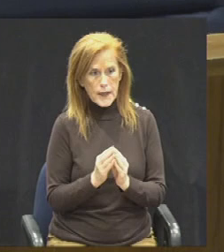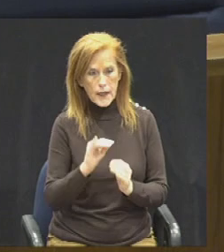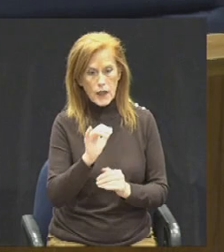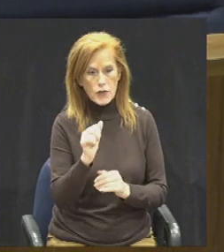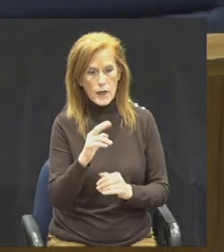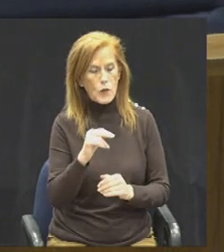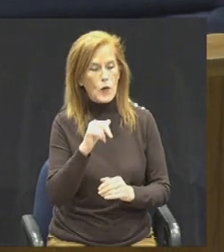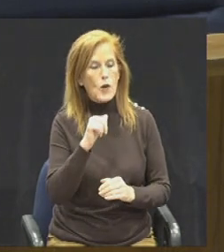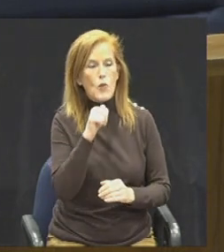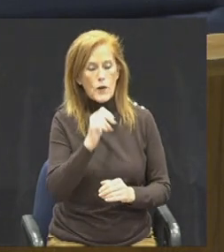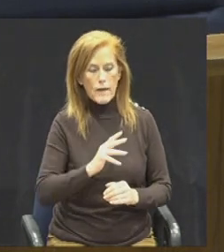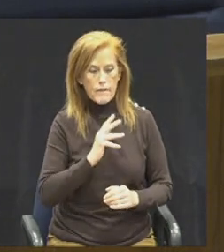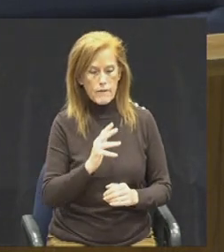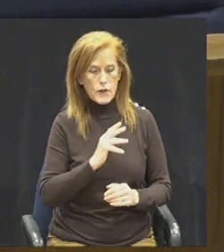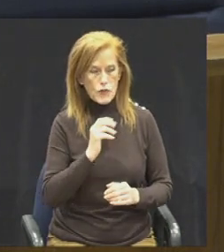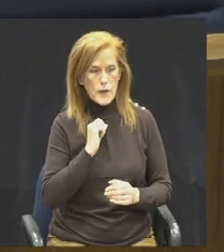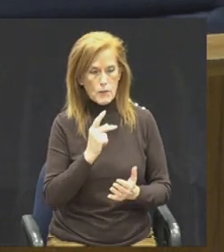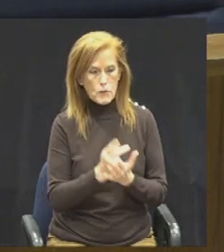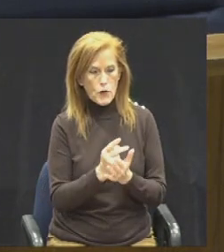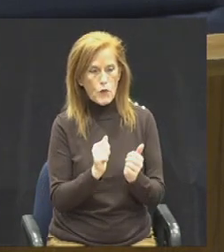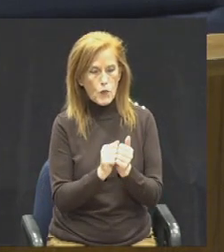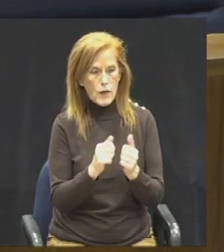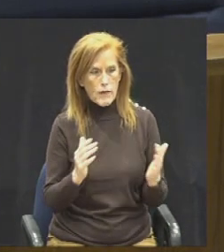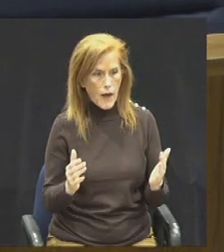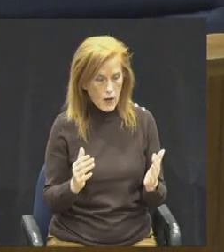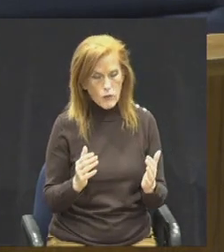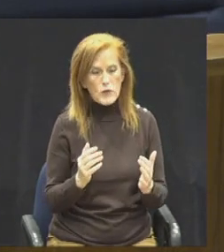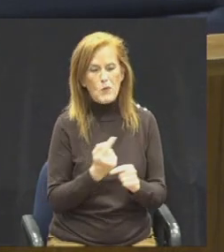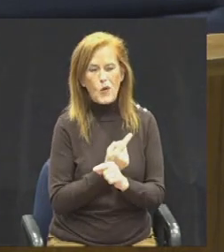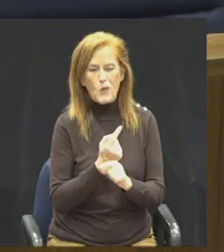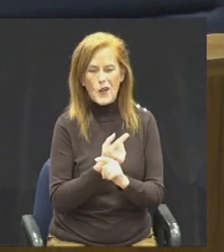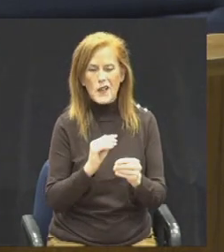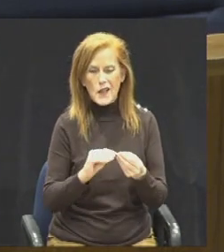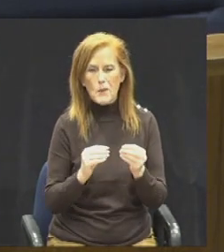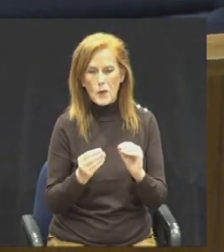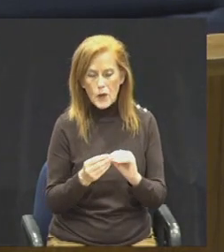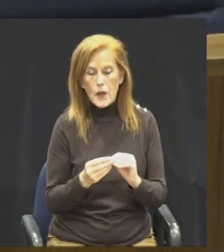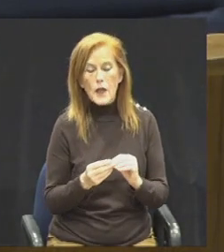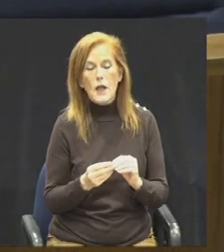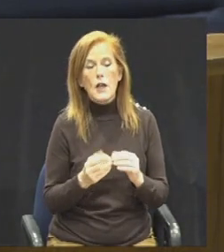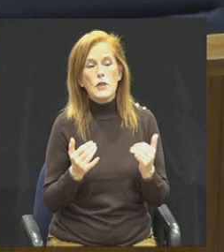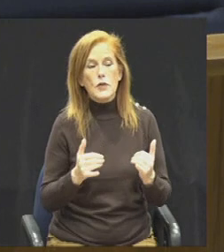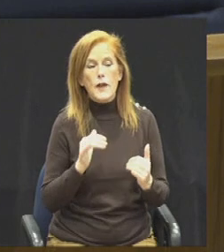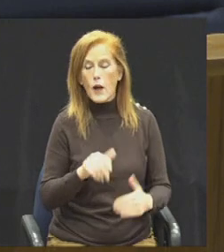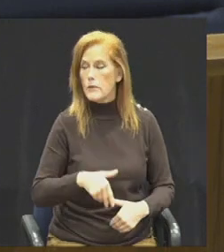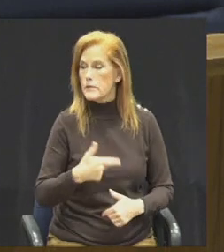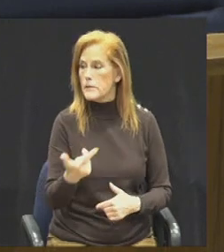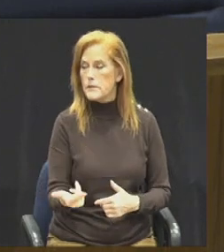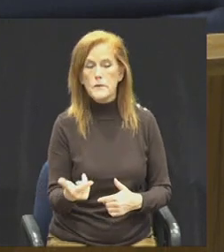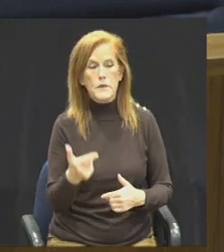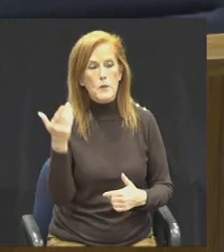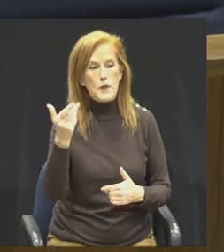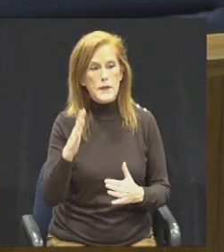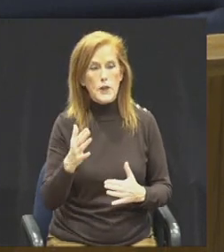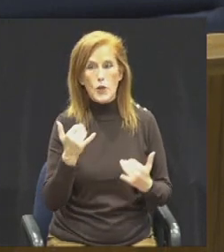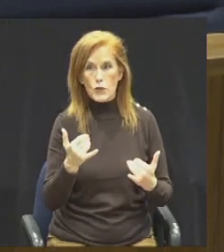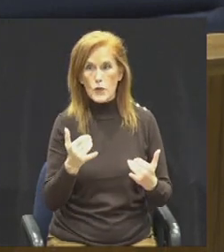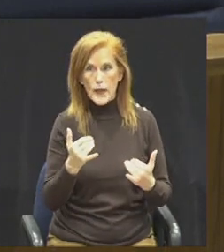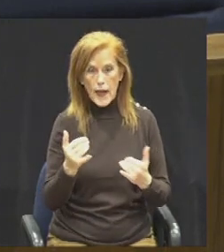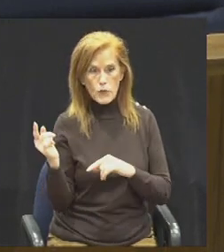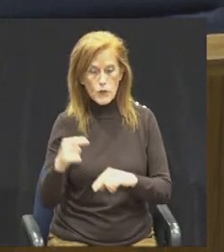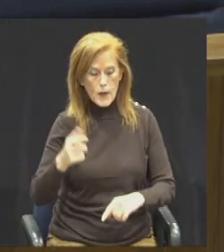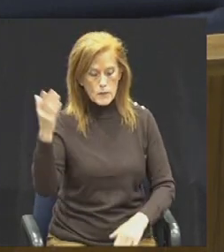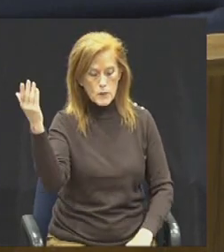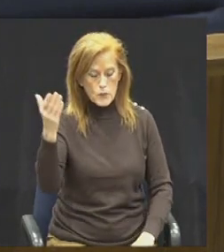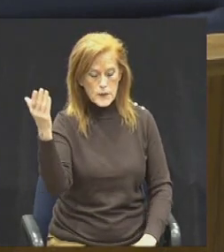were not officially approved without a quorum. And so with that, we will turn it over to our presenters. We have with us today